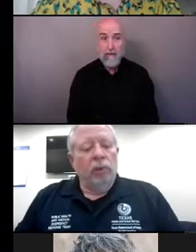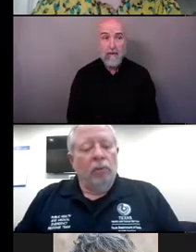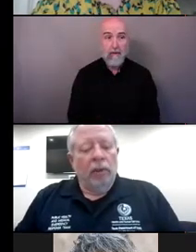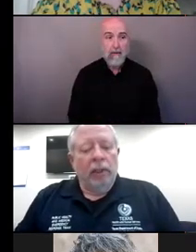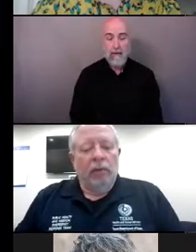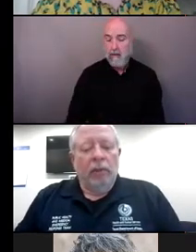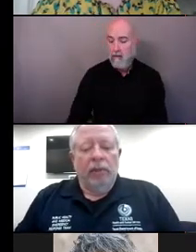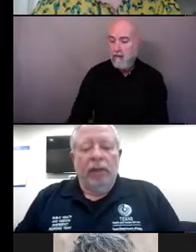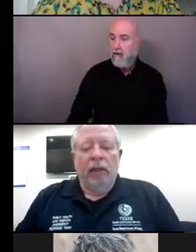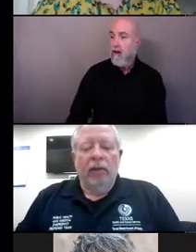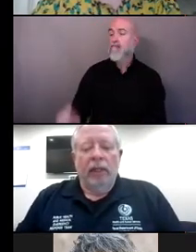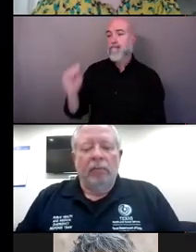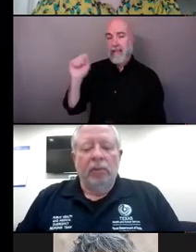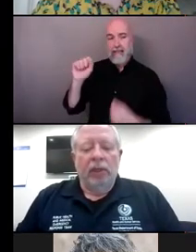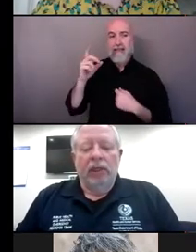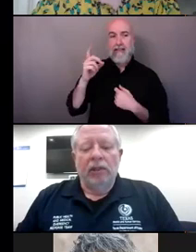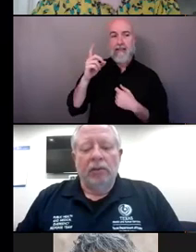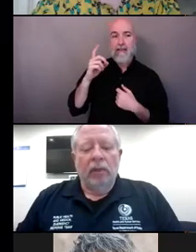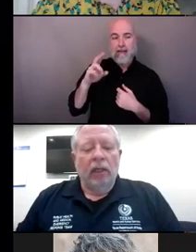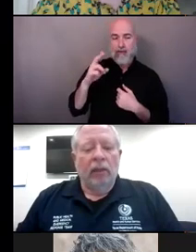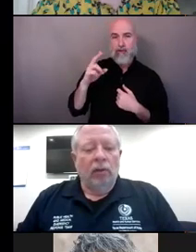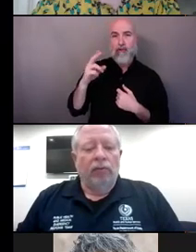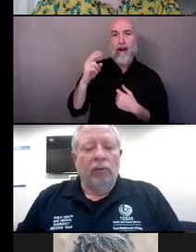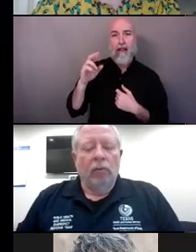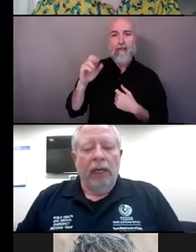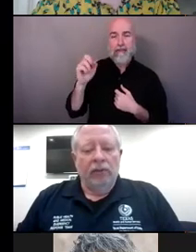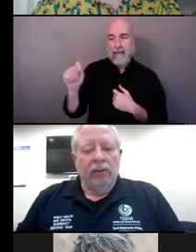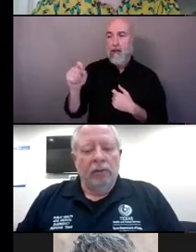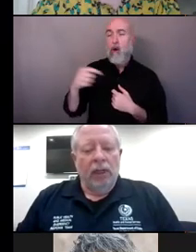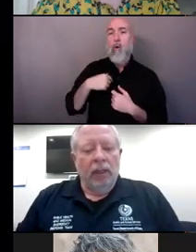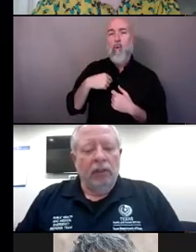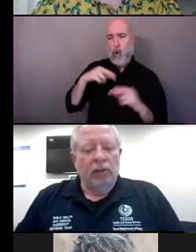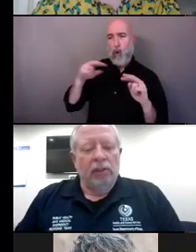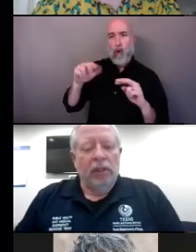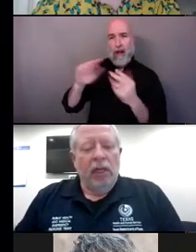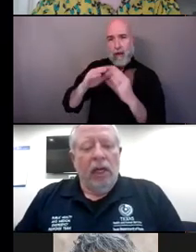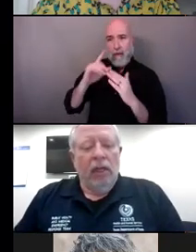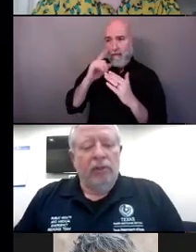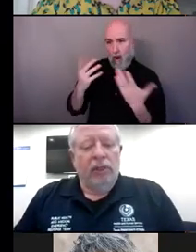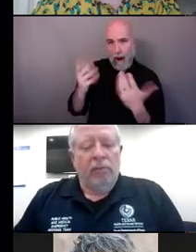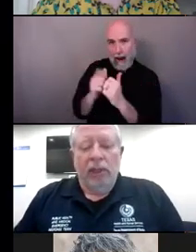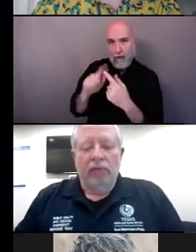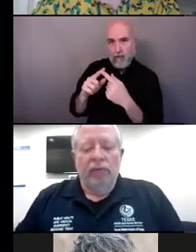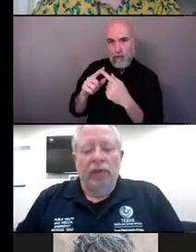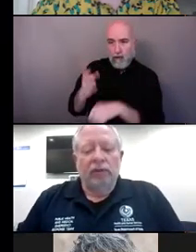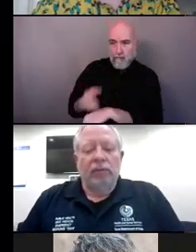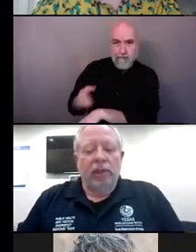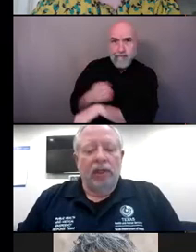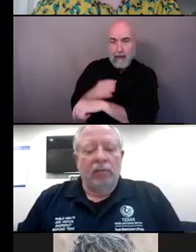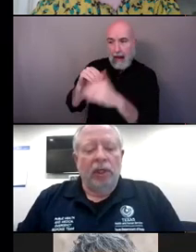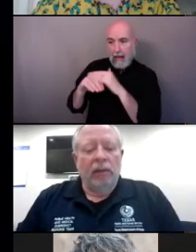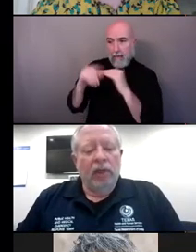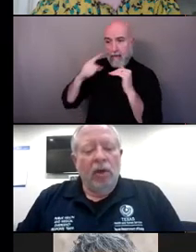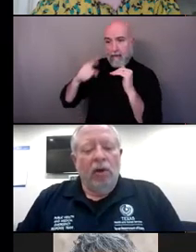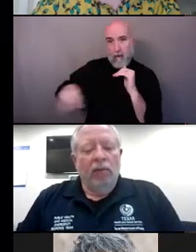Yes, we're working with the community to look for ways to increase accessibility for the